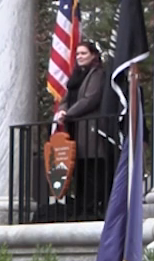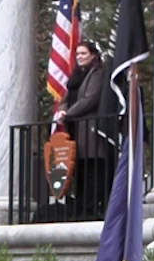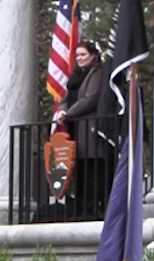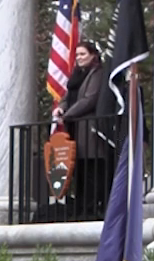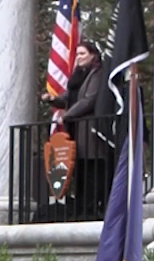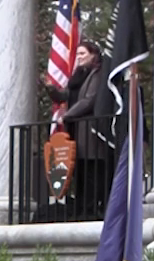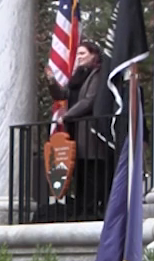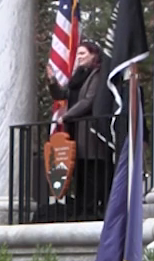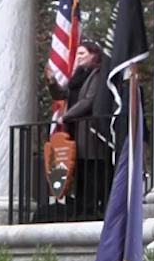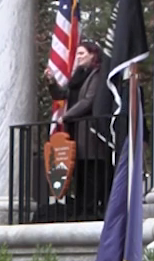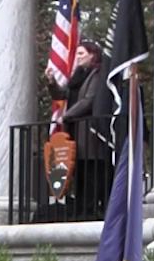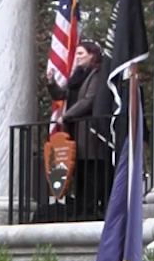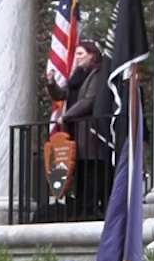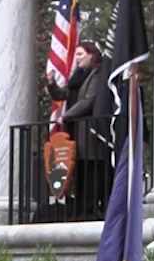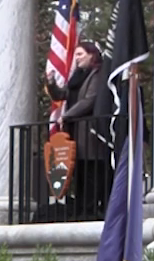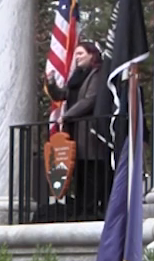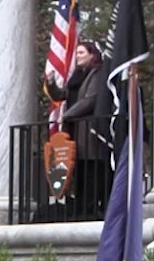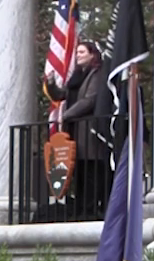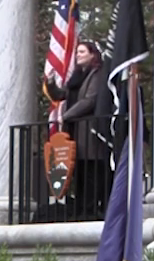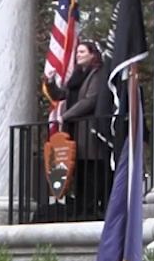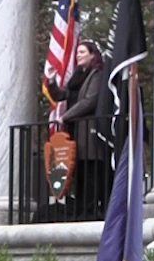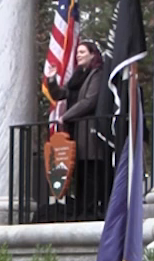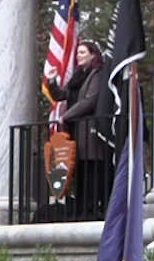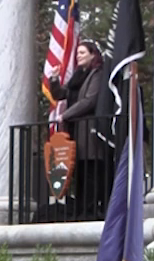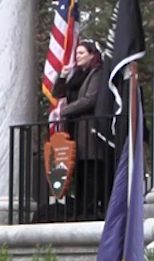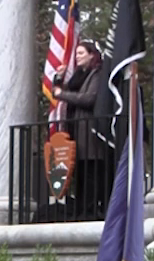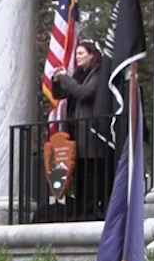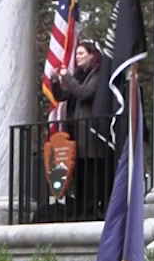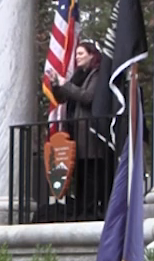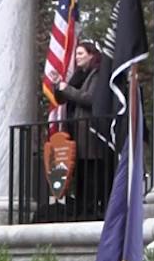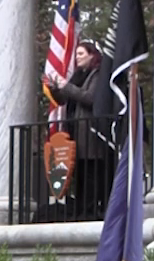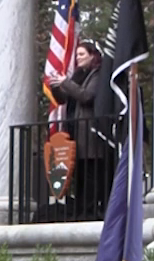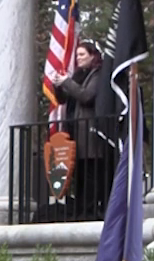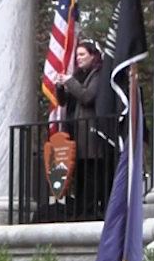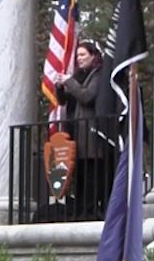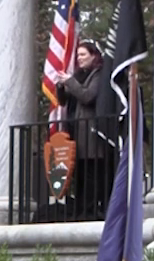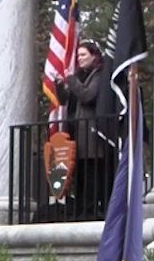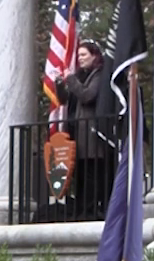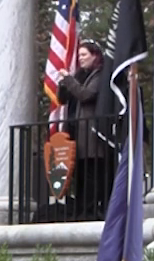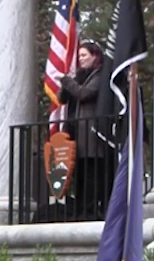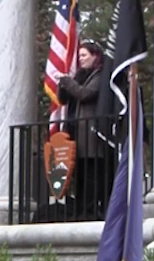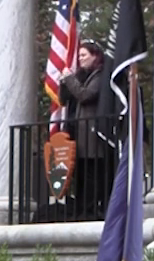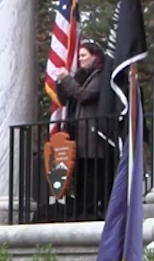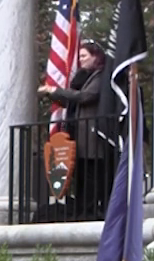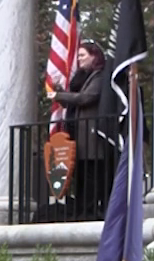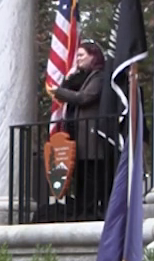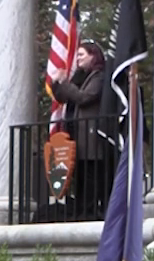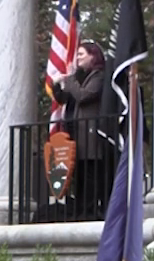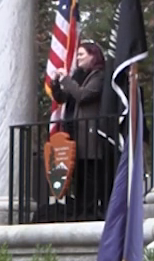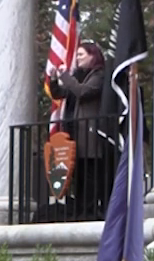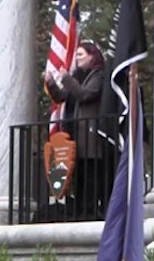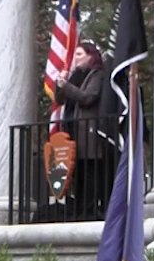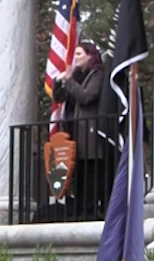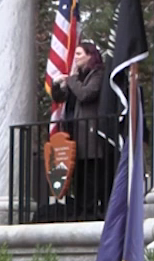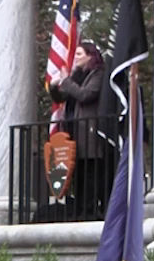Brett and Stephanie Taylor, pulling the Ace Duran Wreaths Across America trailer, will present a wreath to remember those who